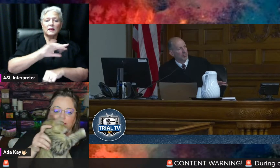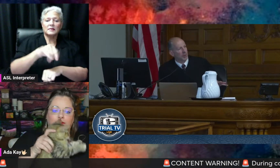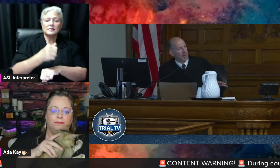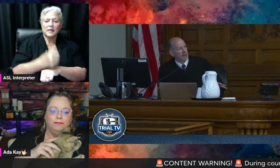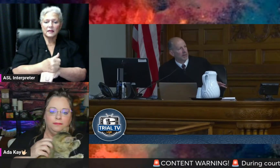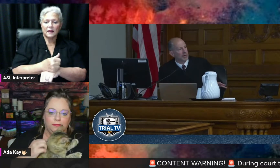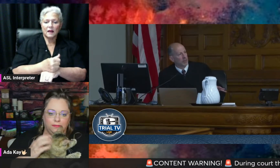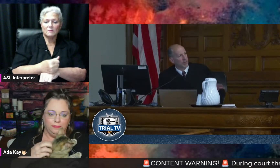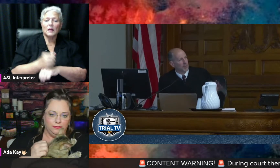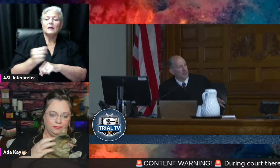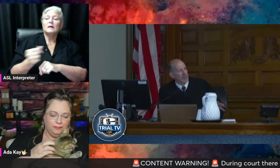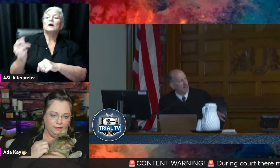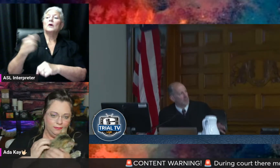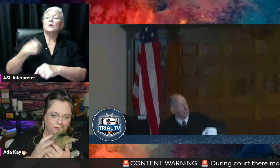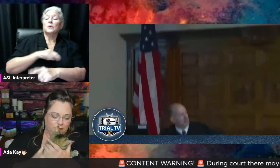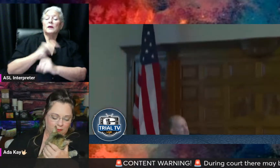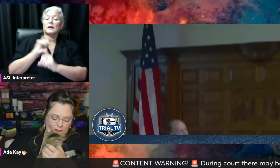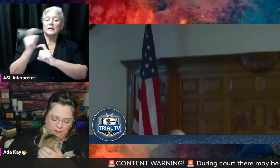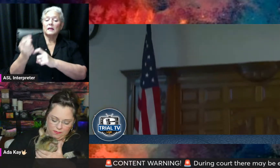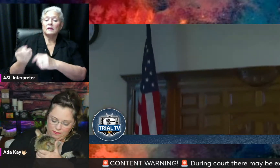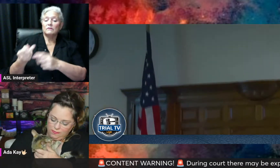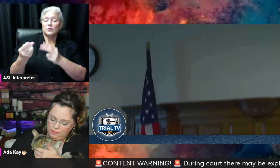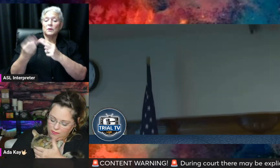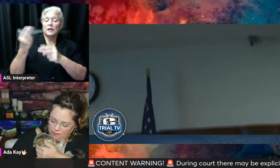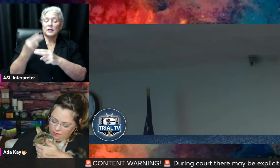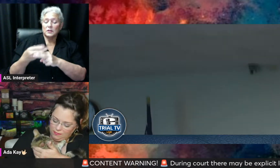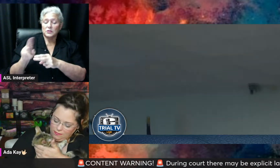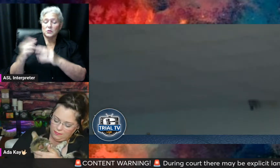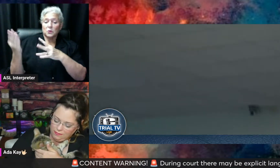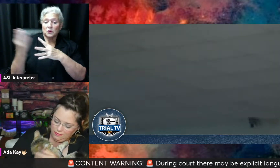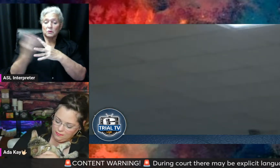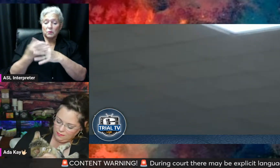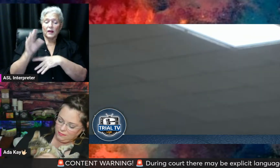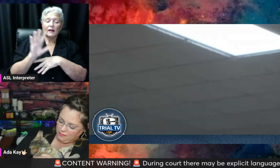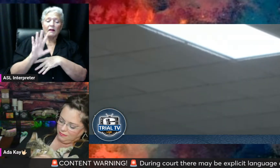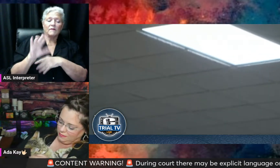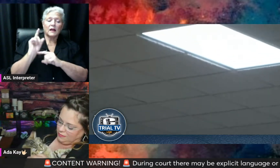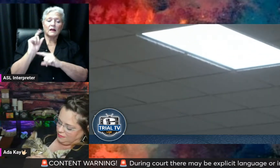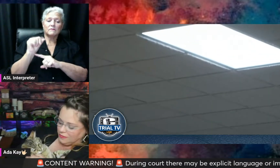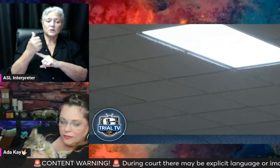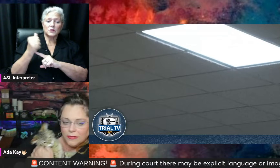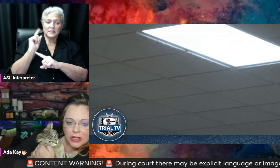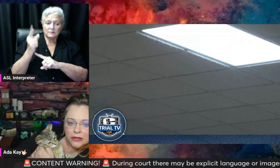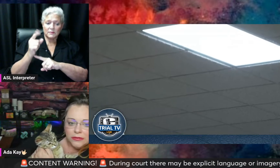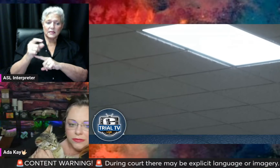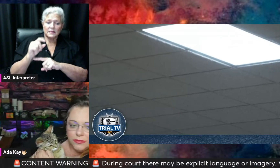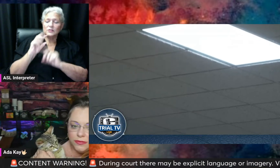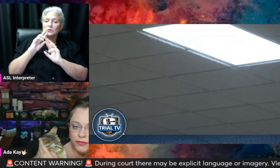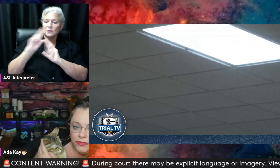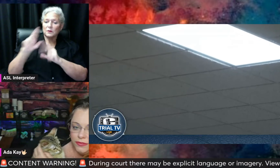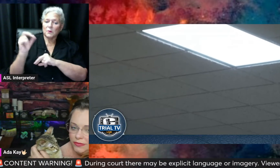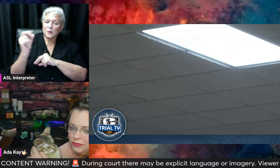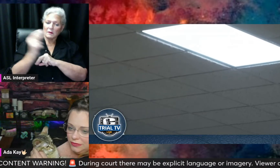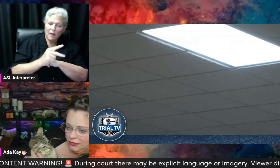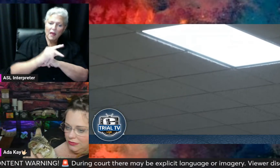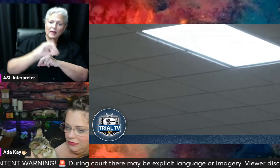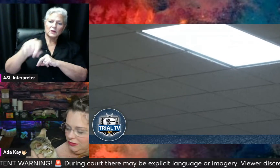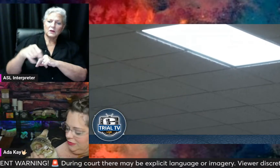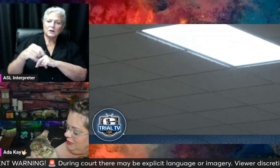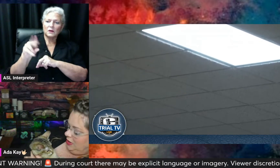a real short break. Remember the admonition, 5 or 10 minutes, report back to the jury room. All right, jury.